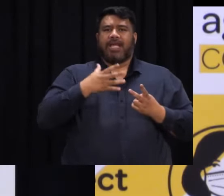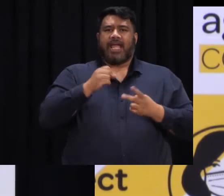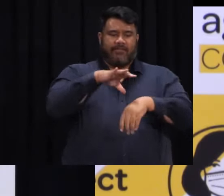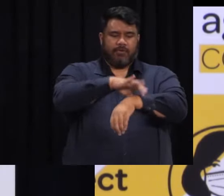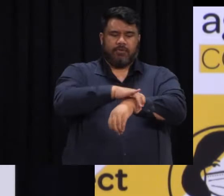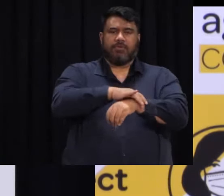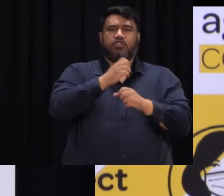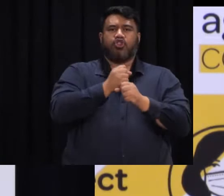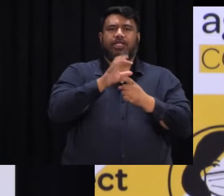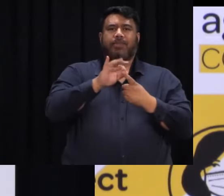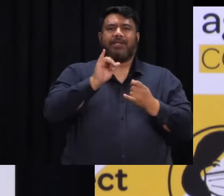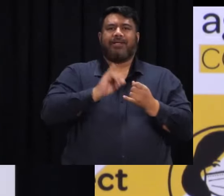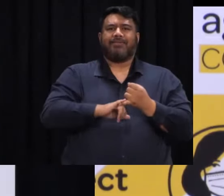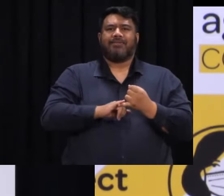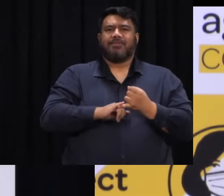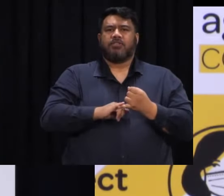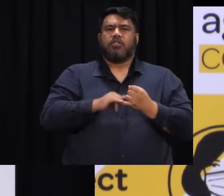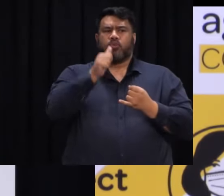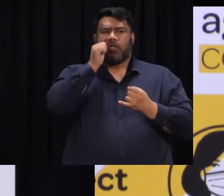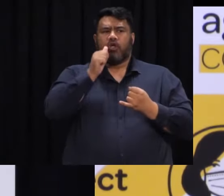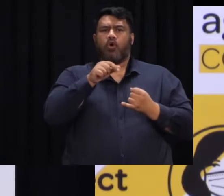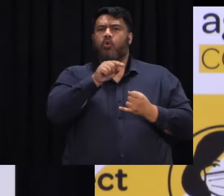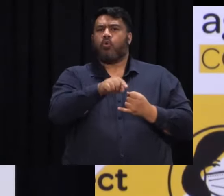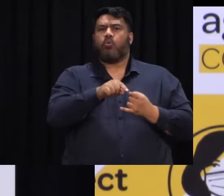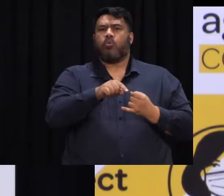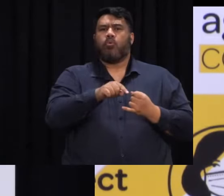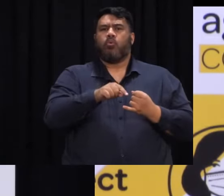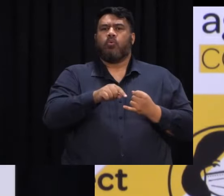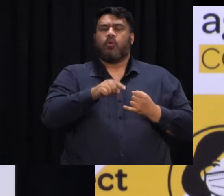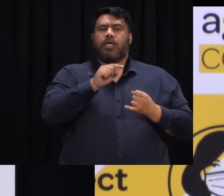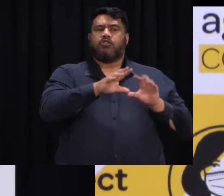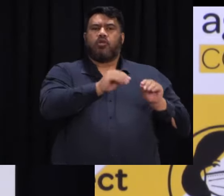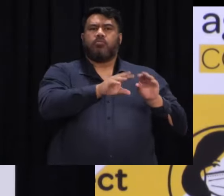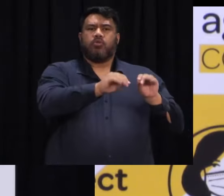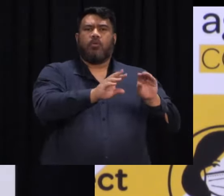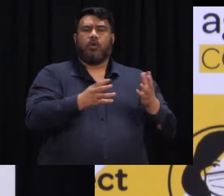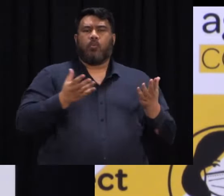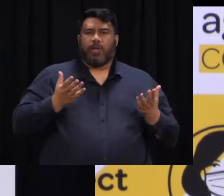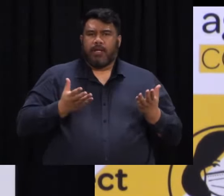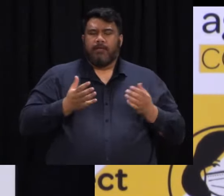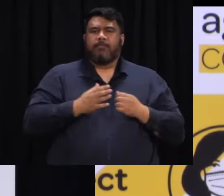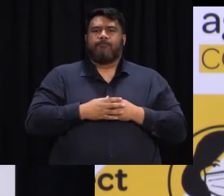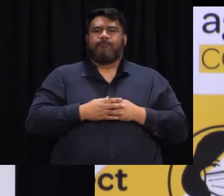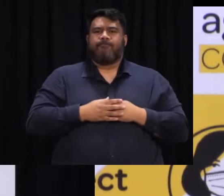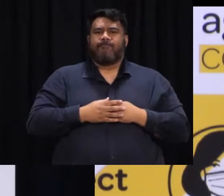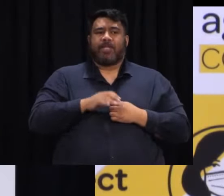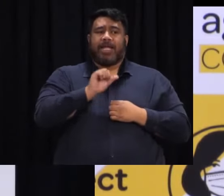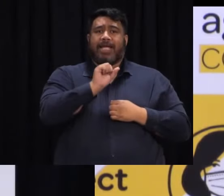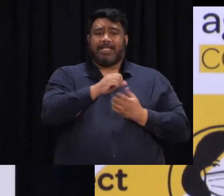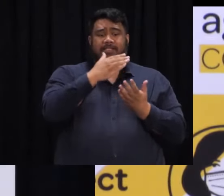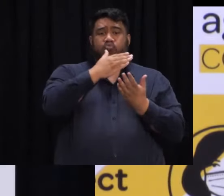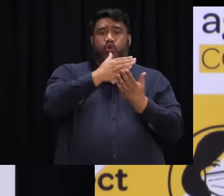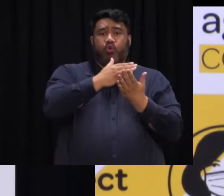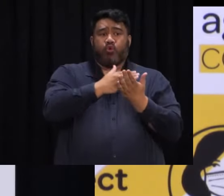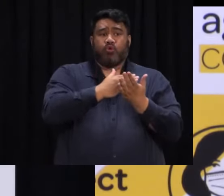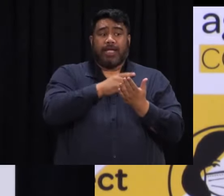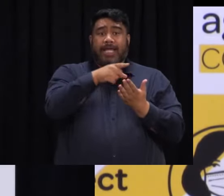thing, and that's useful information for us as we contact trace. One of the bail conditions was that essentially they needed to